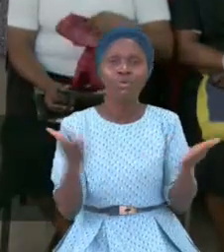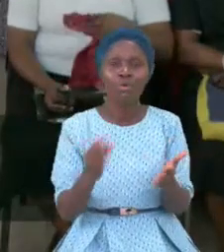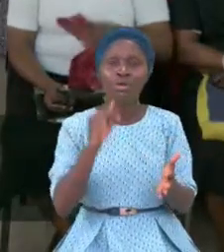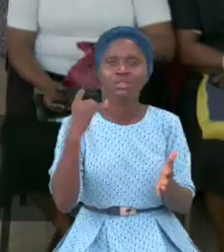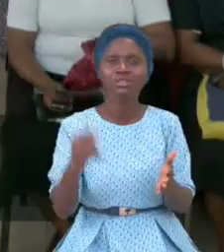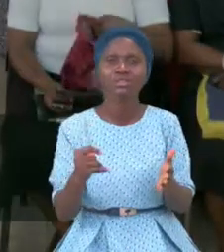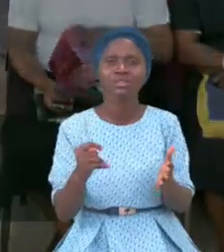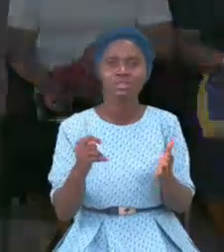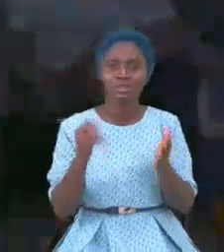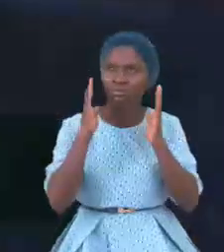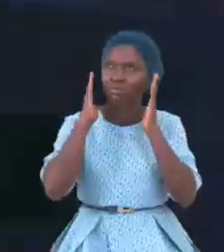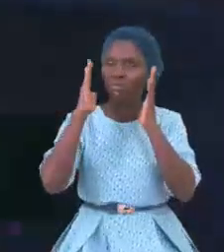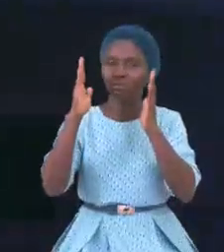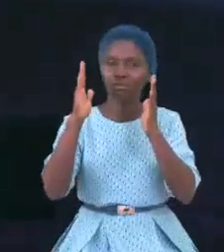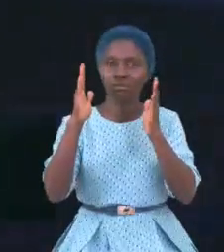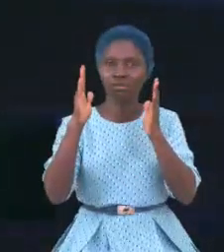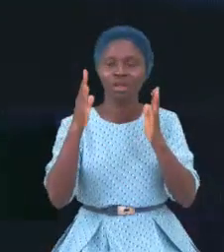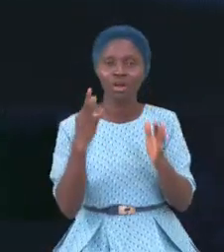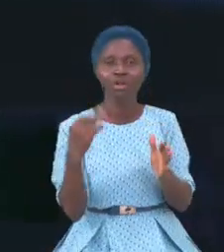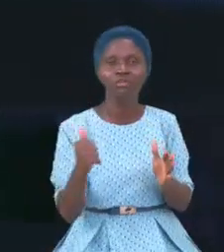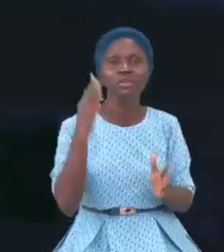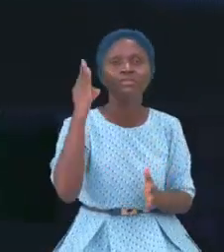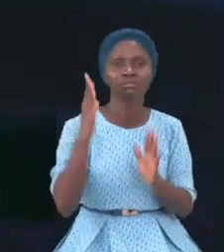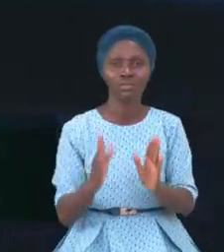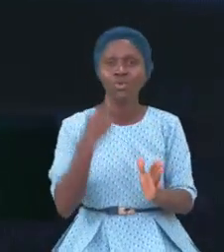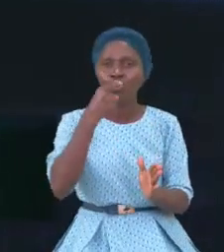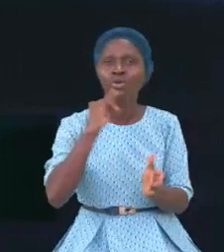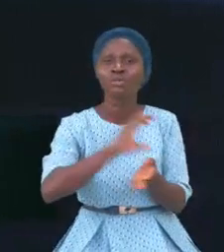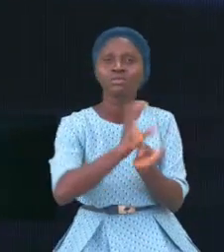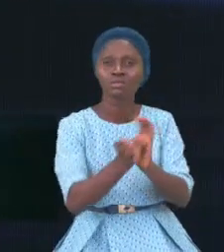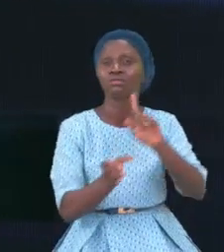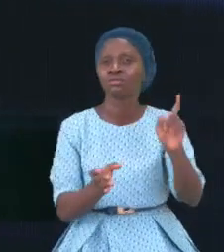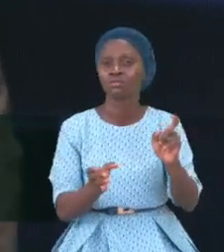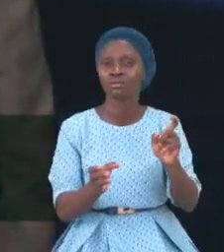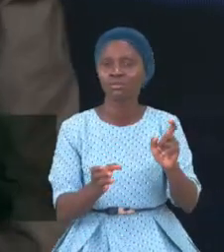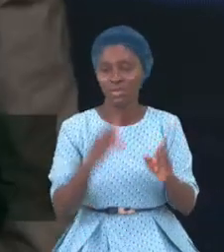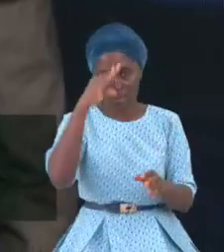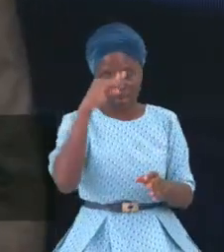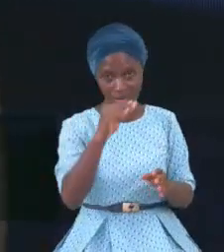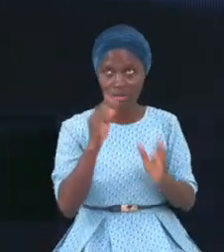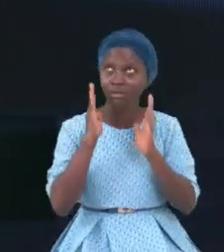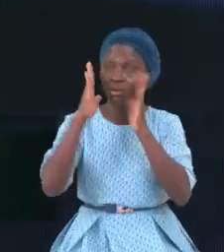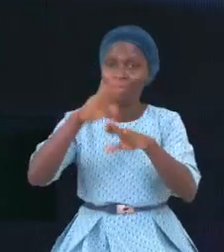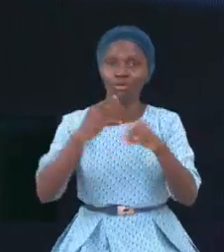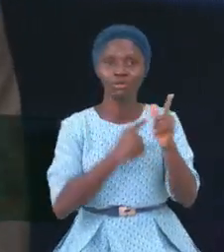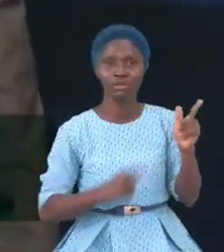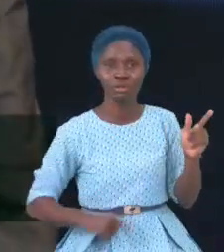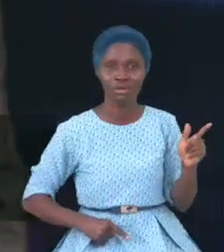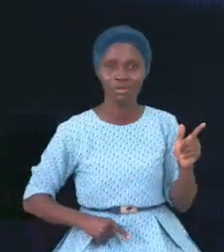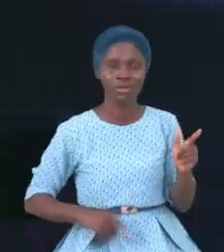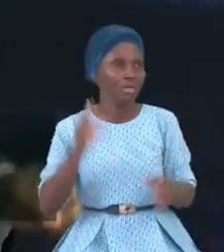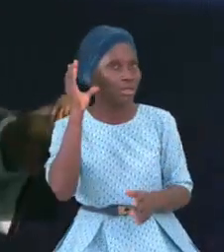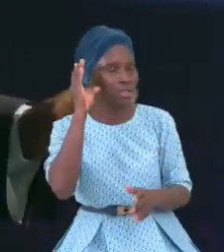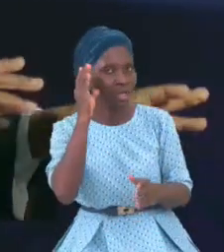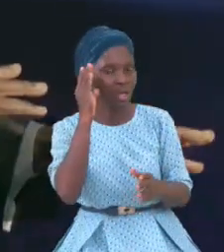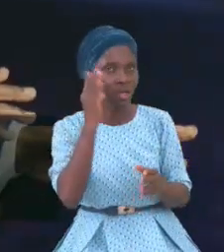the focus of a minister who is converted? He concentrates on the Lord. We hear news here and